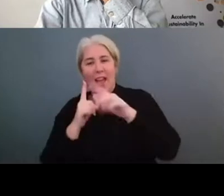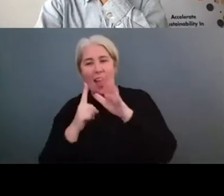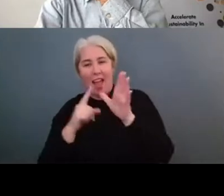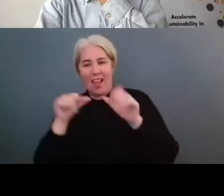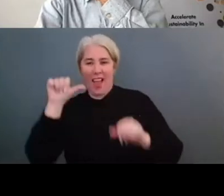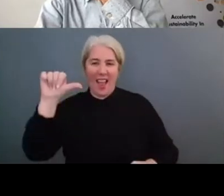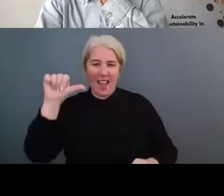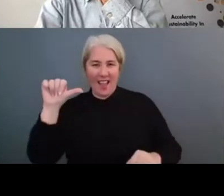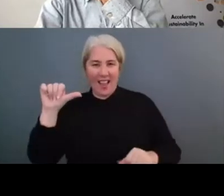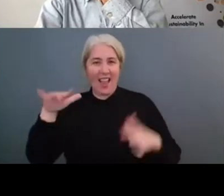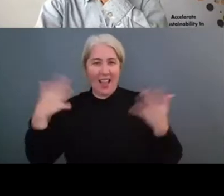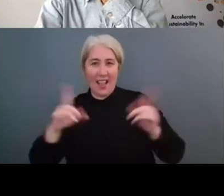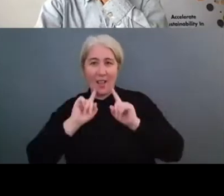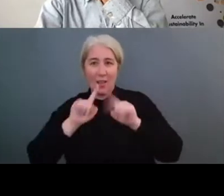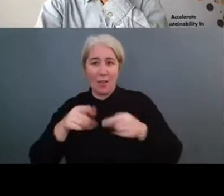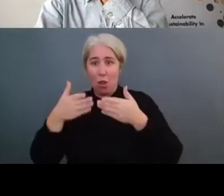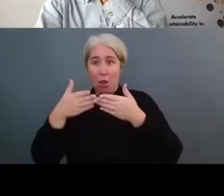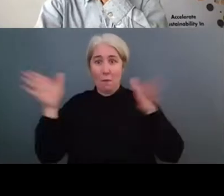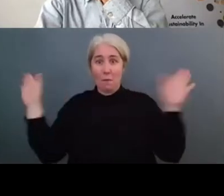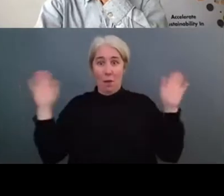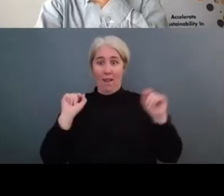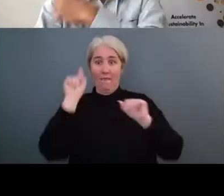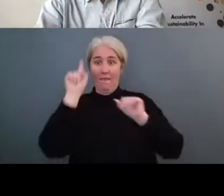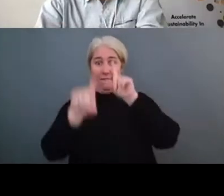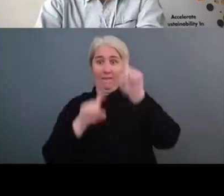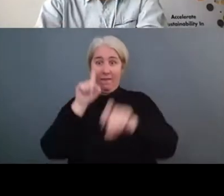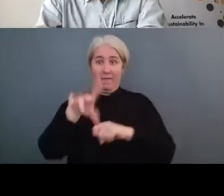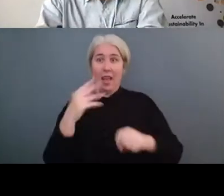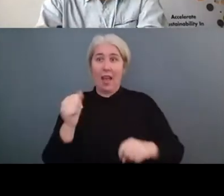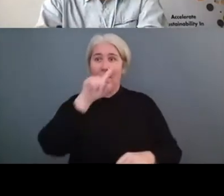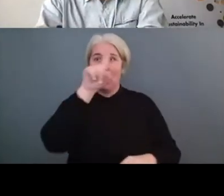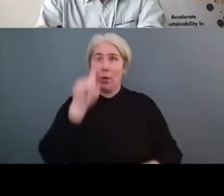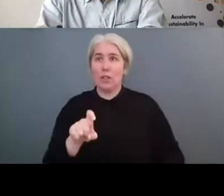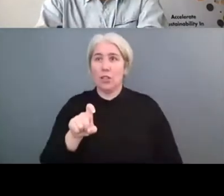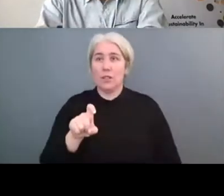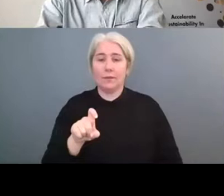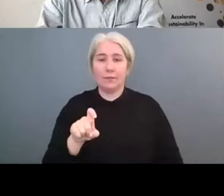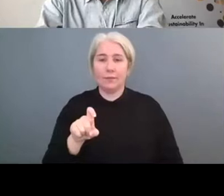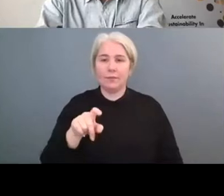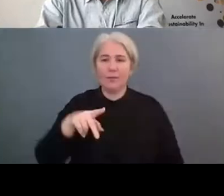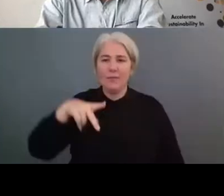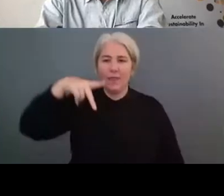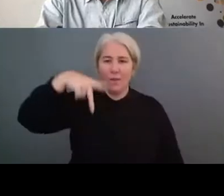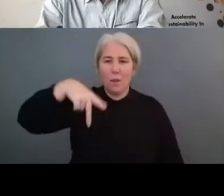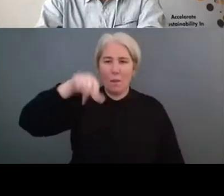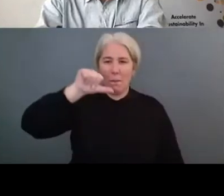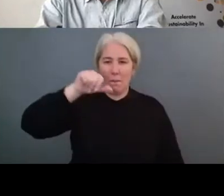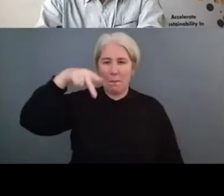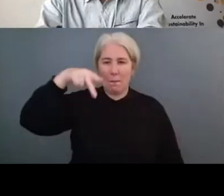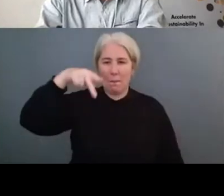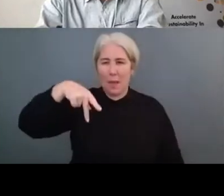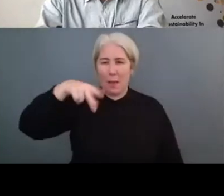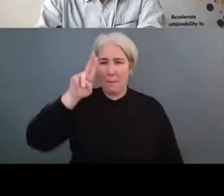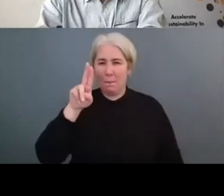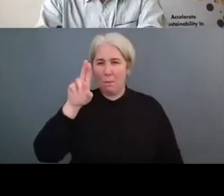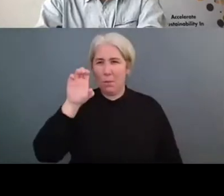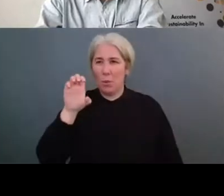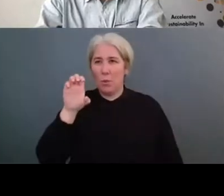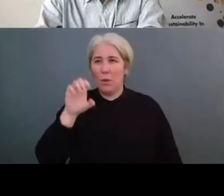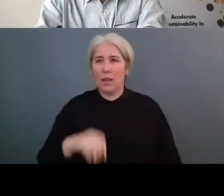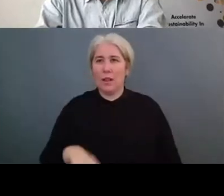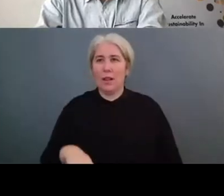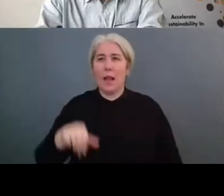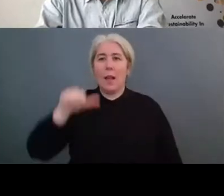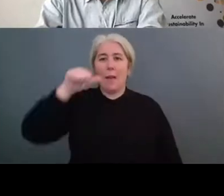public. So I've seen that there's a question from Papu, but I think maybe Stefan can answer it later,